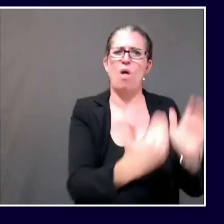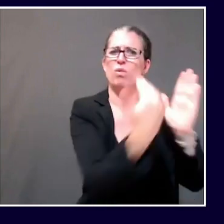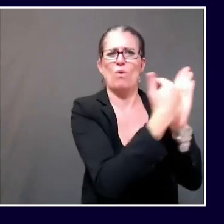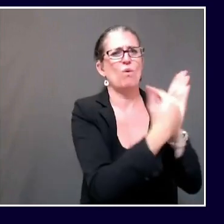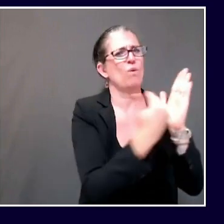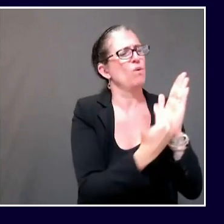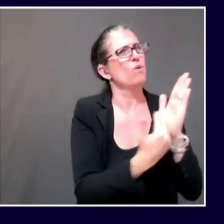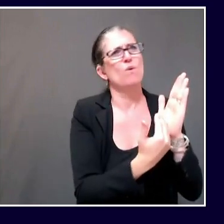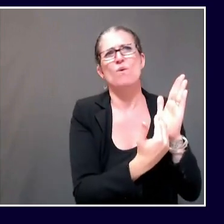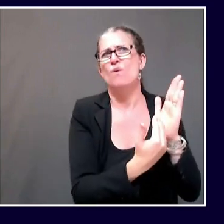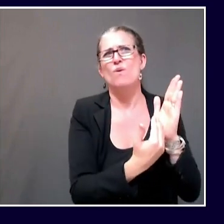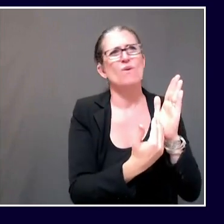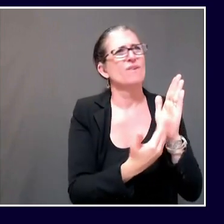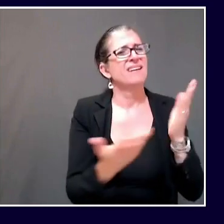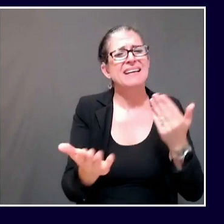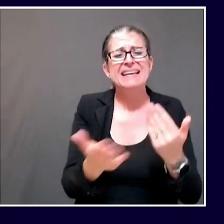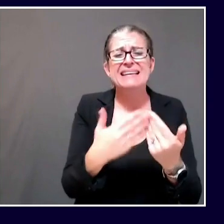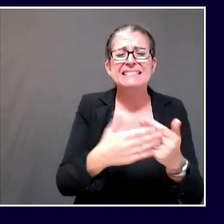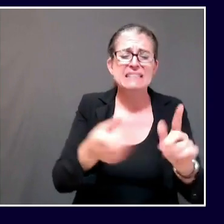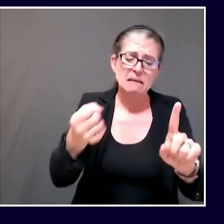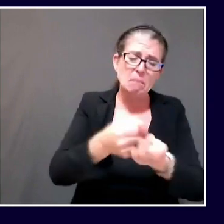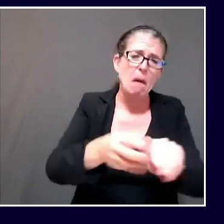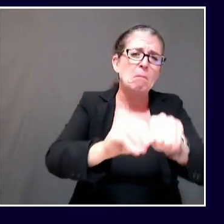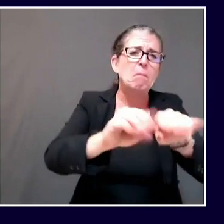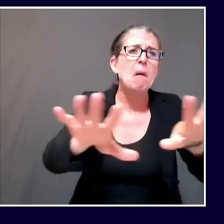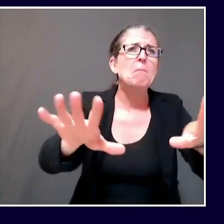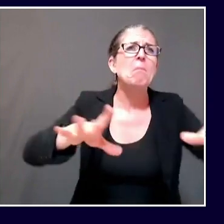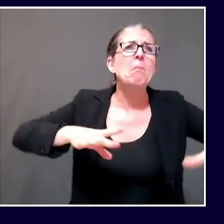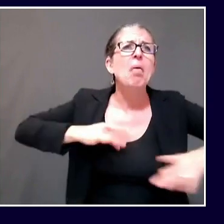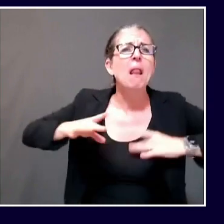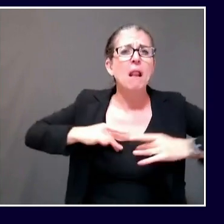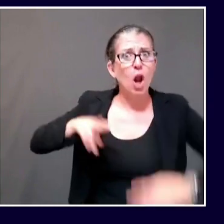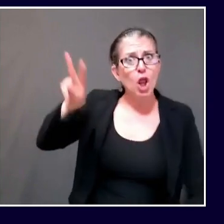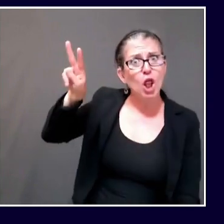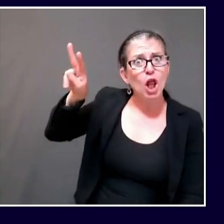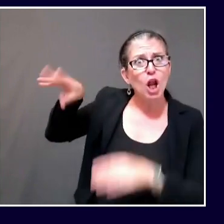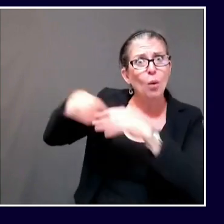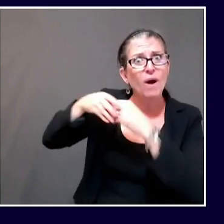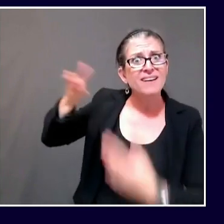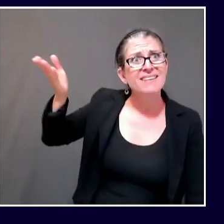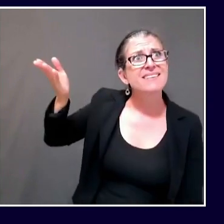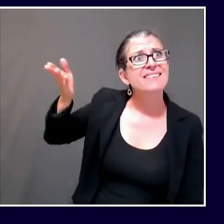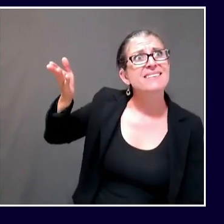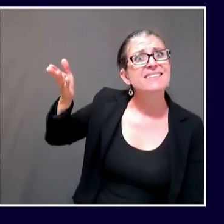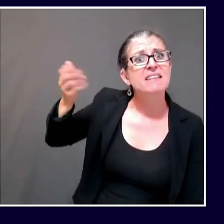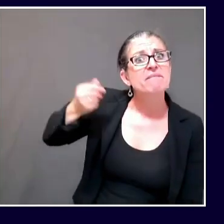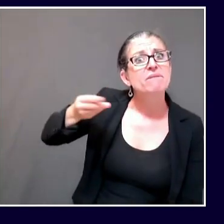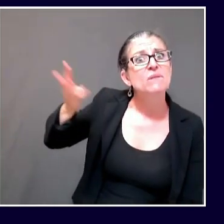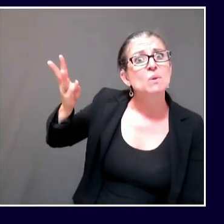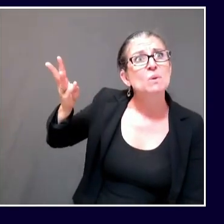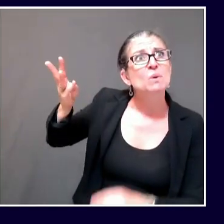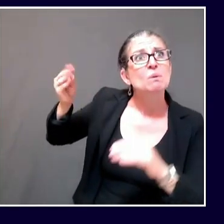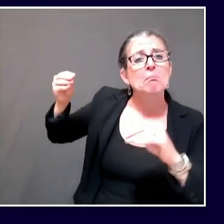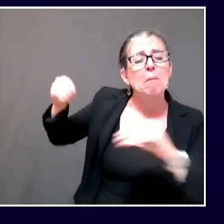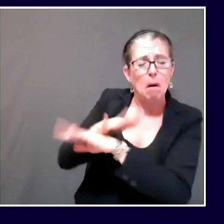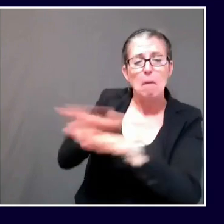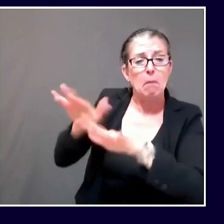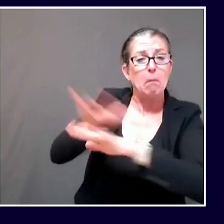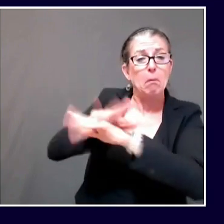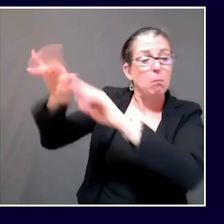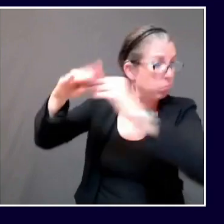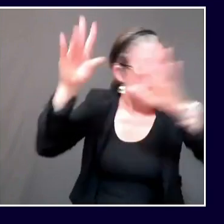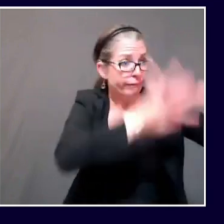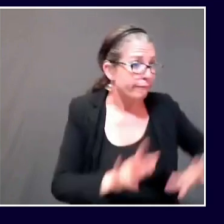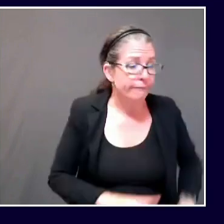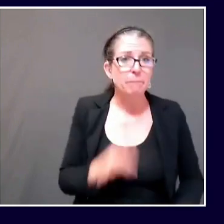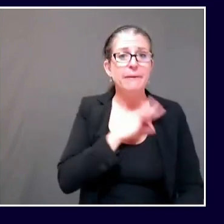a few cases can very quickly turn into 20, which can quickly turn into over 80. And I think as members